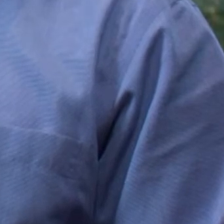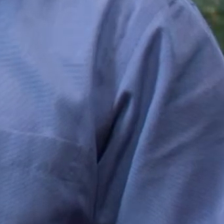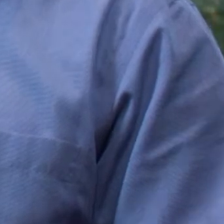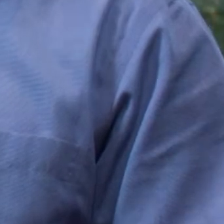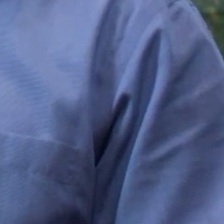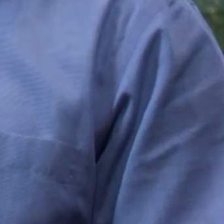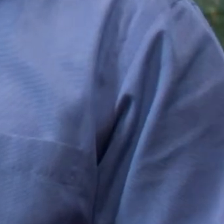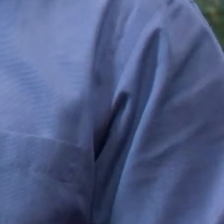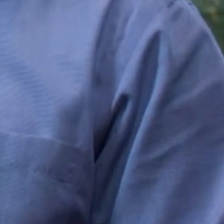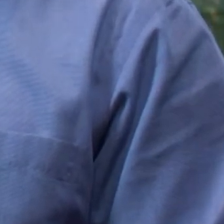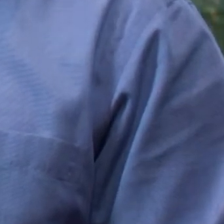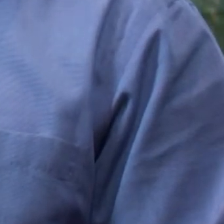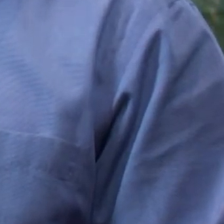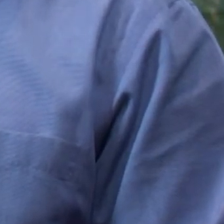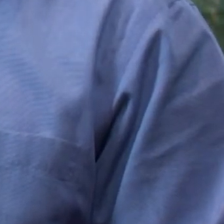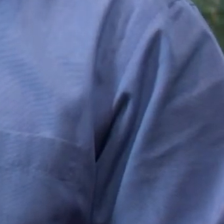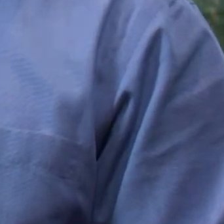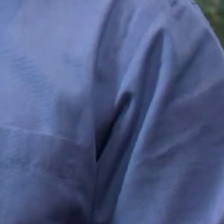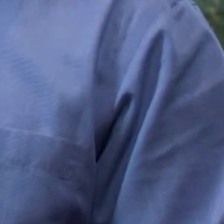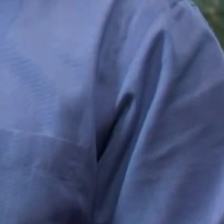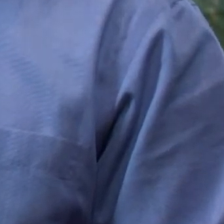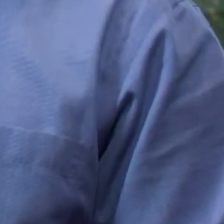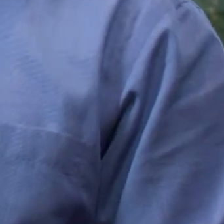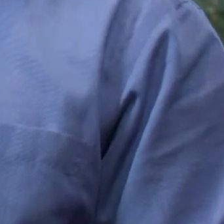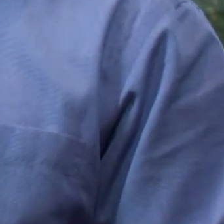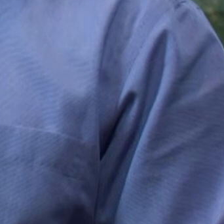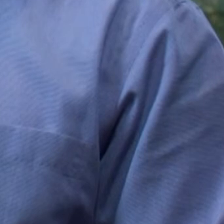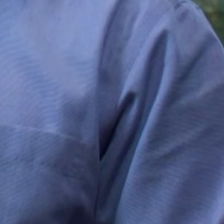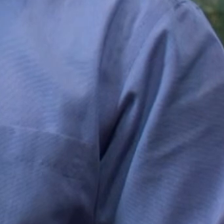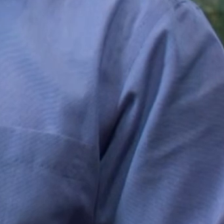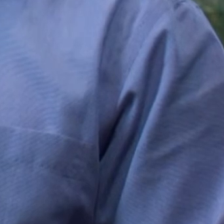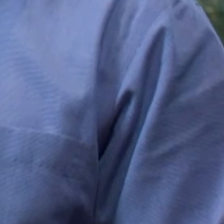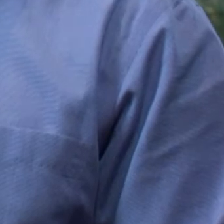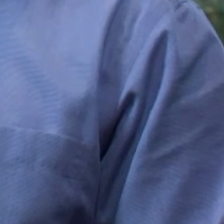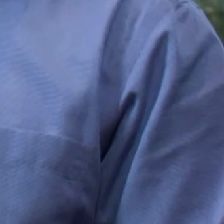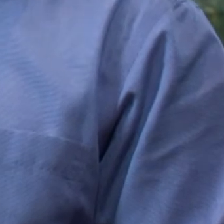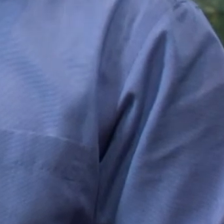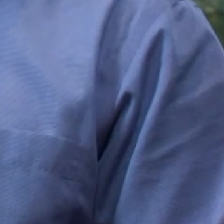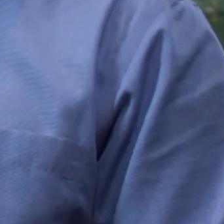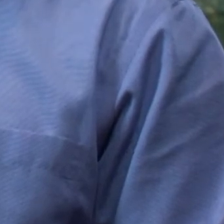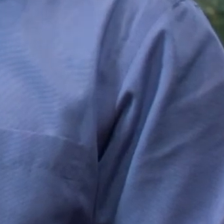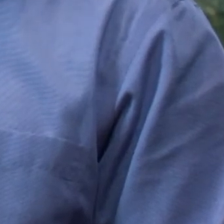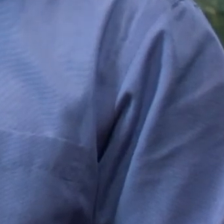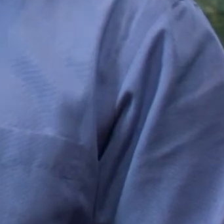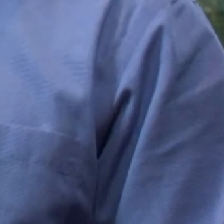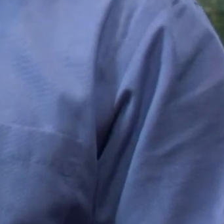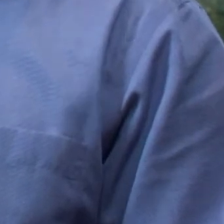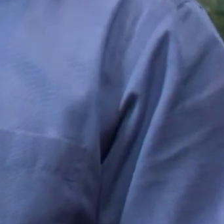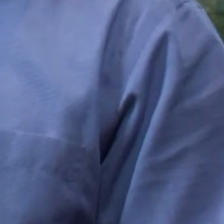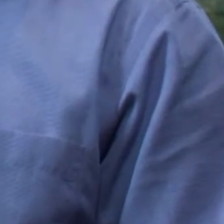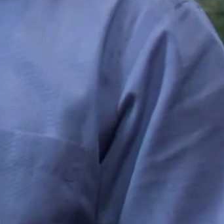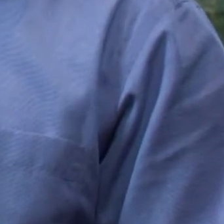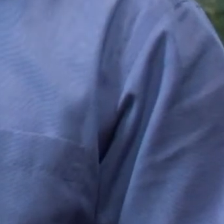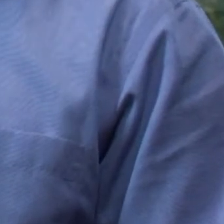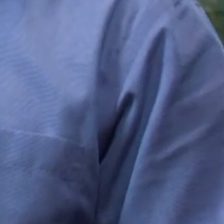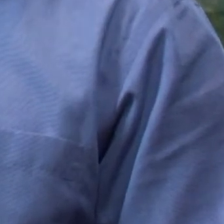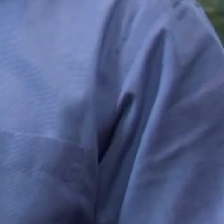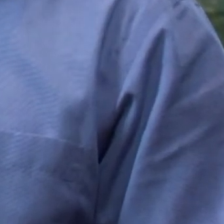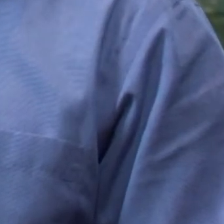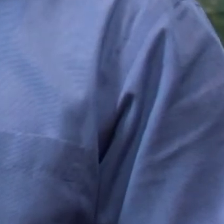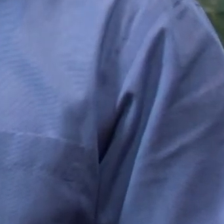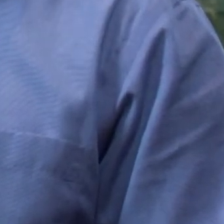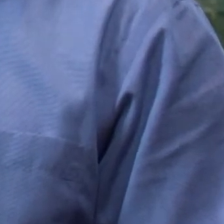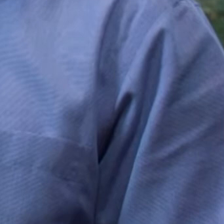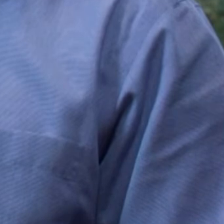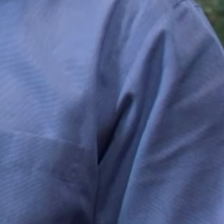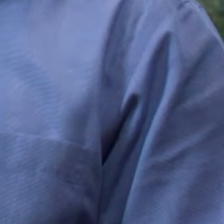bit of a disadvantage because they can't exercise quite as hard. So we can change the concentration of oxygen in the room and bring them to sea level and